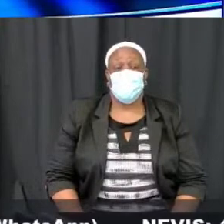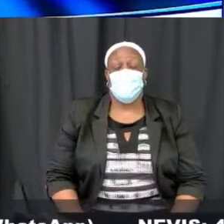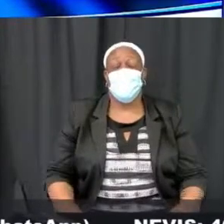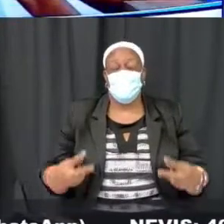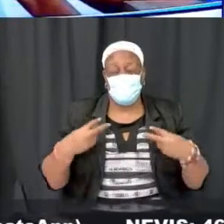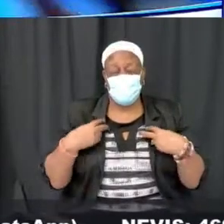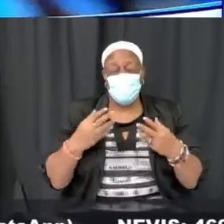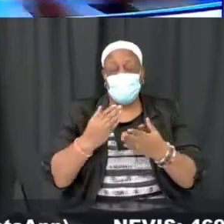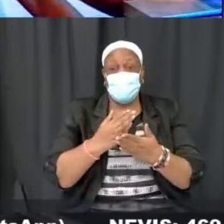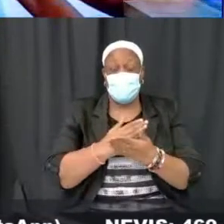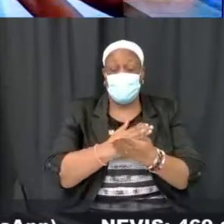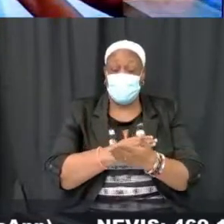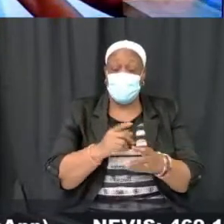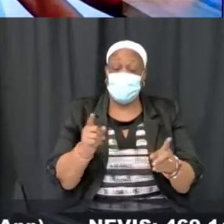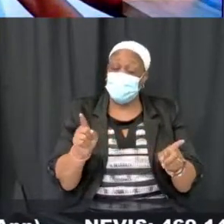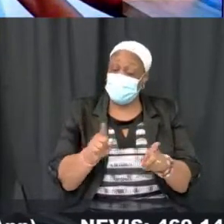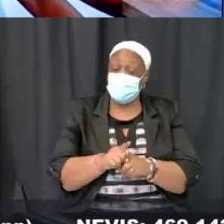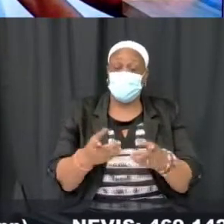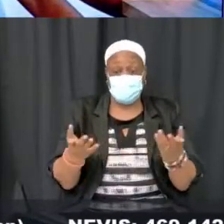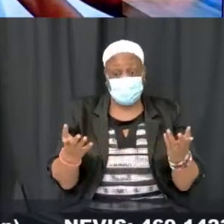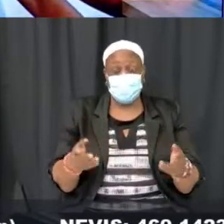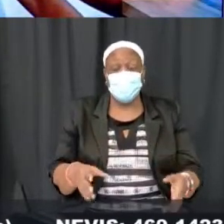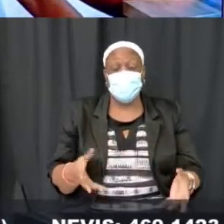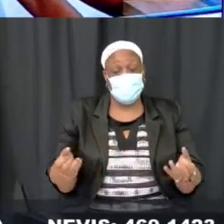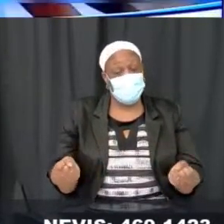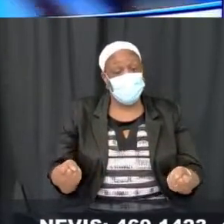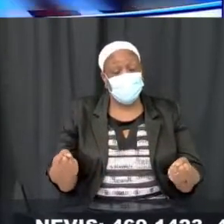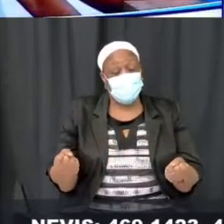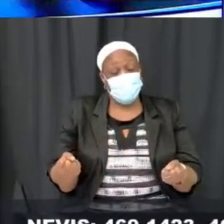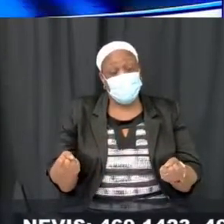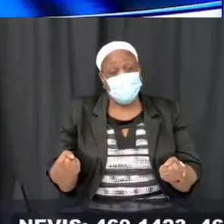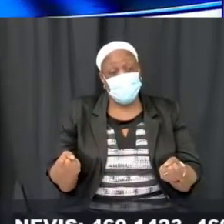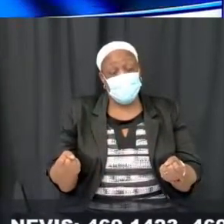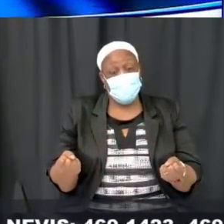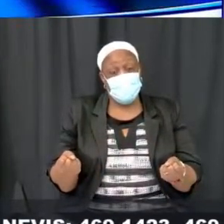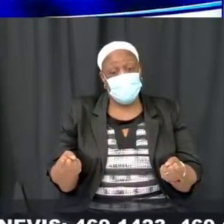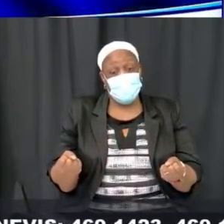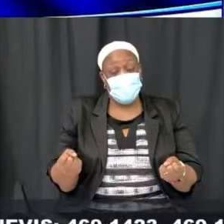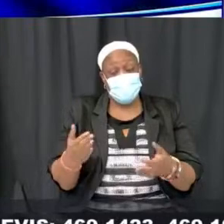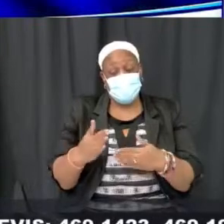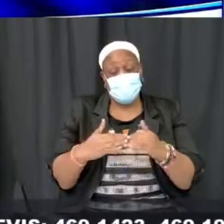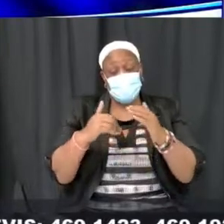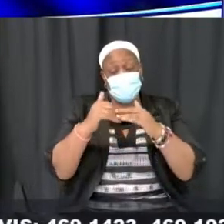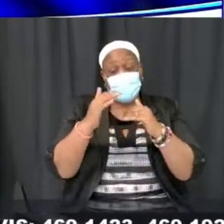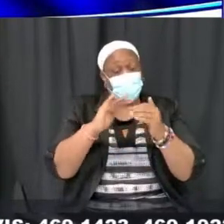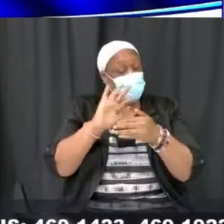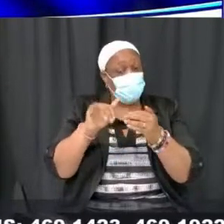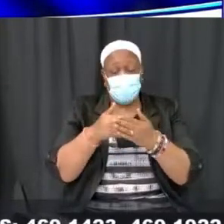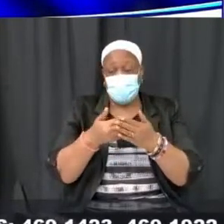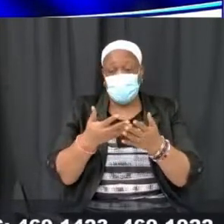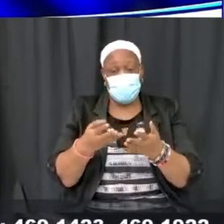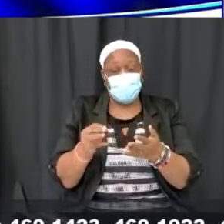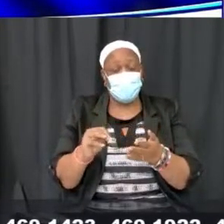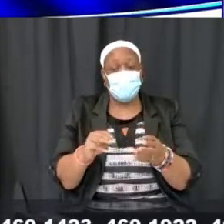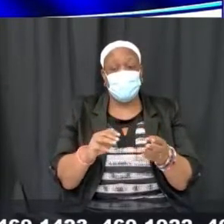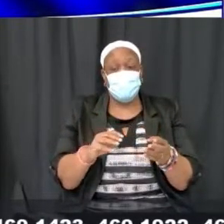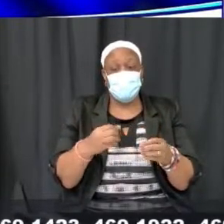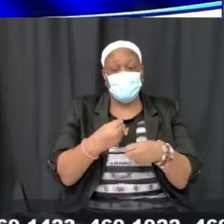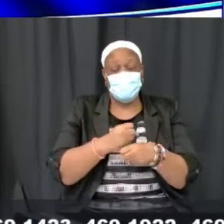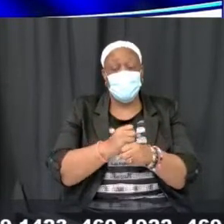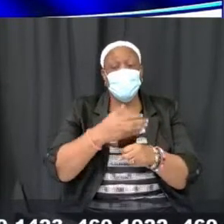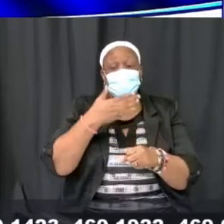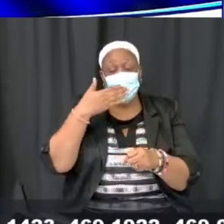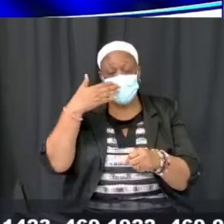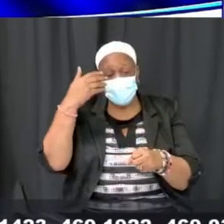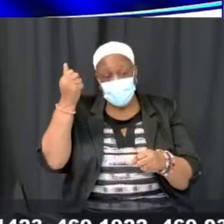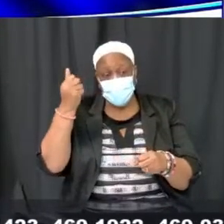sectors, so we want to ensure that we build resilience within these sectors. We also look at the sporting sector and